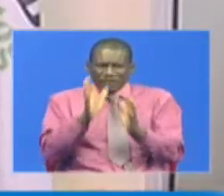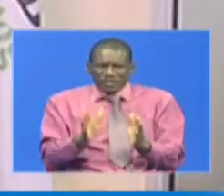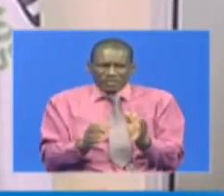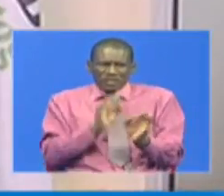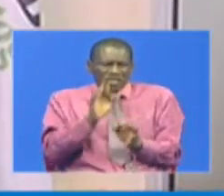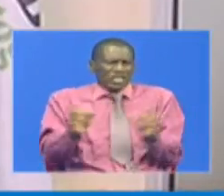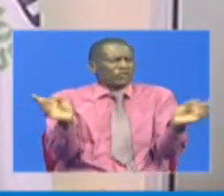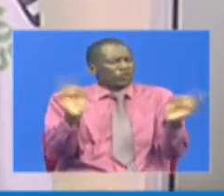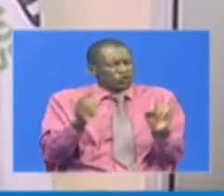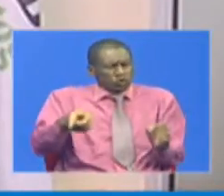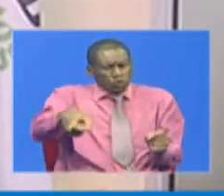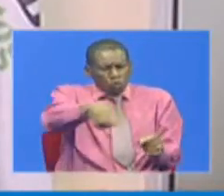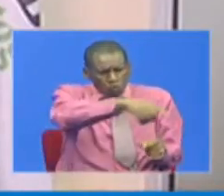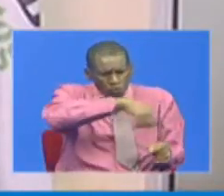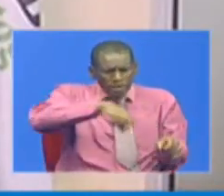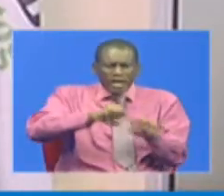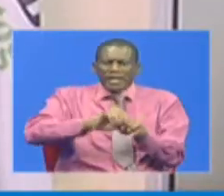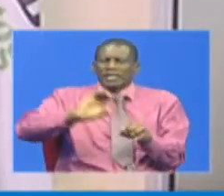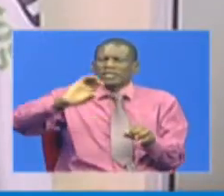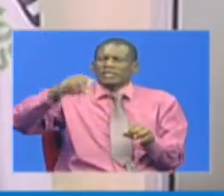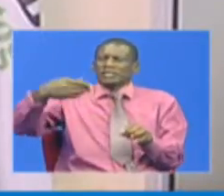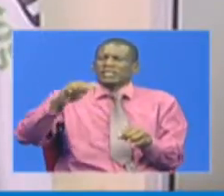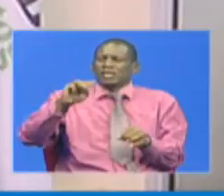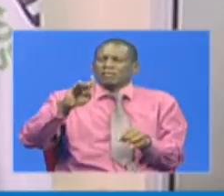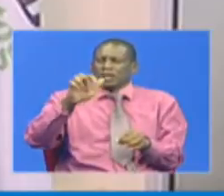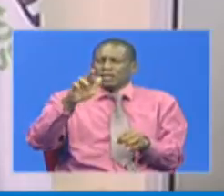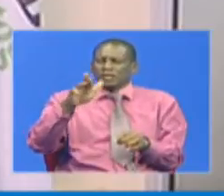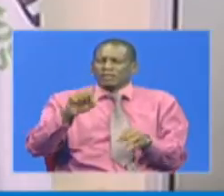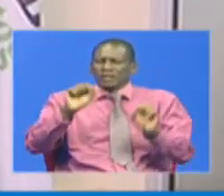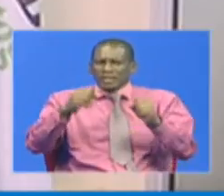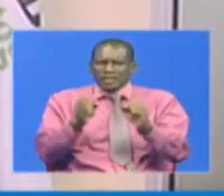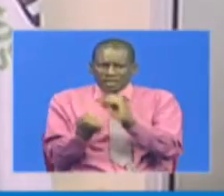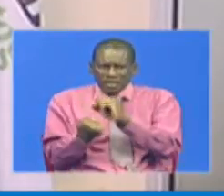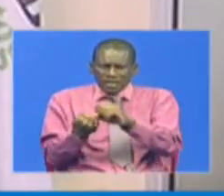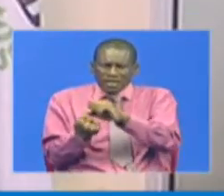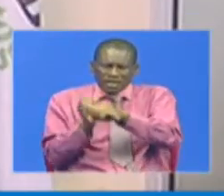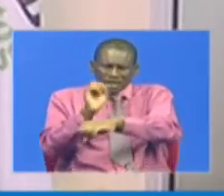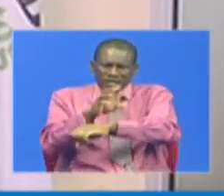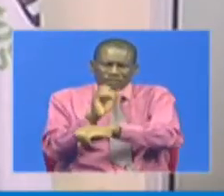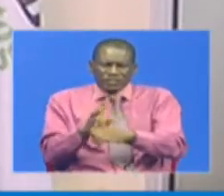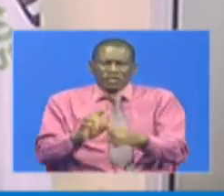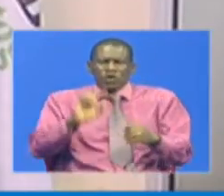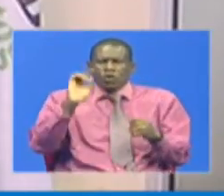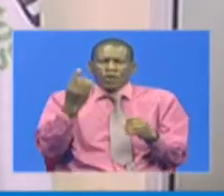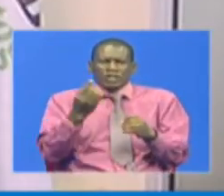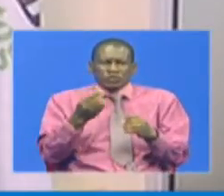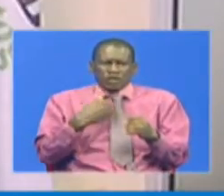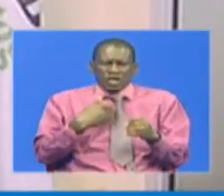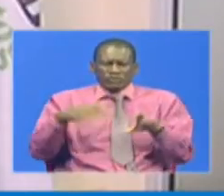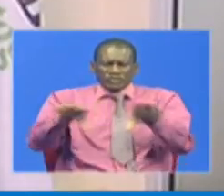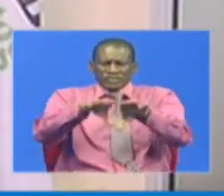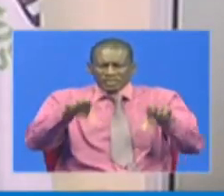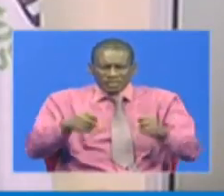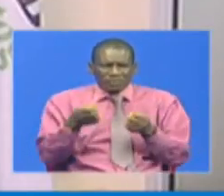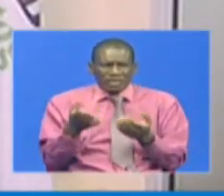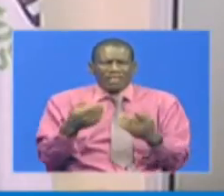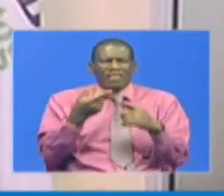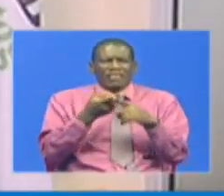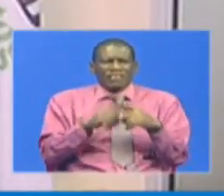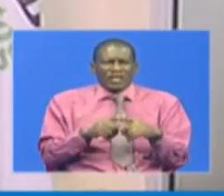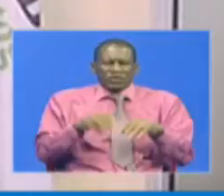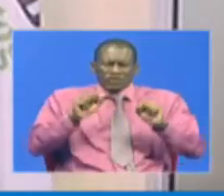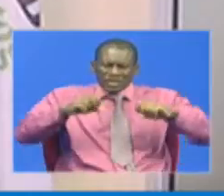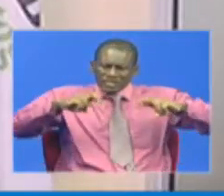chamber are there. And looking at that, once then you have put your systems in place, then you will look